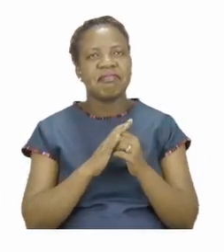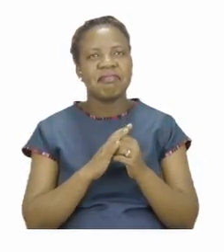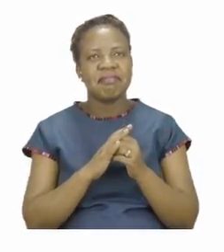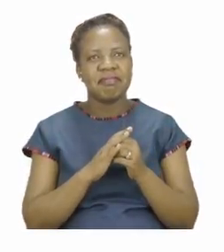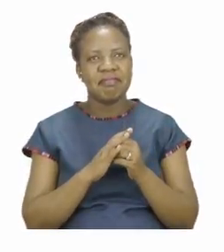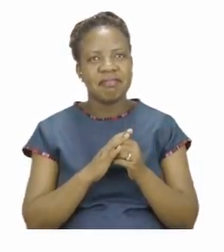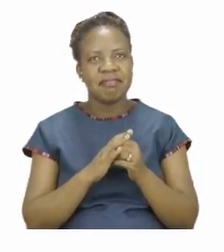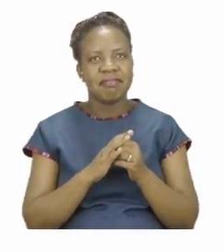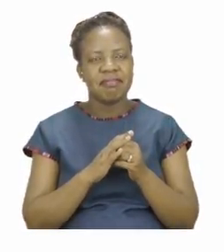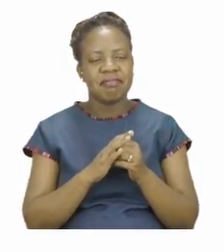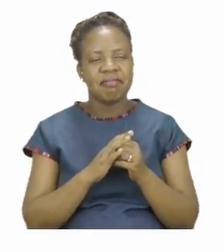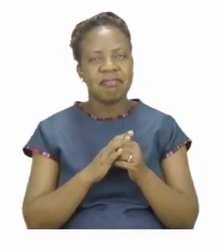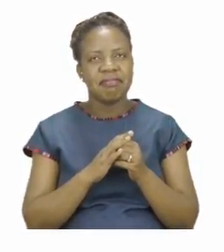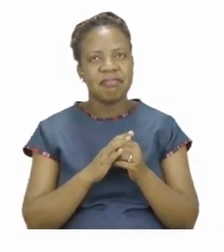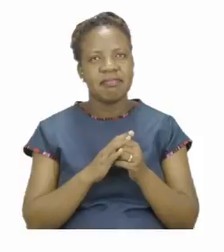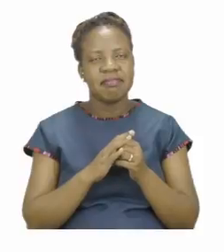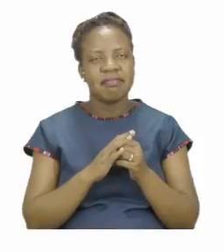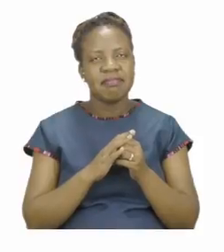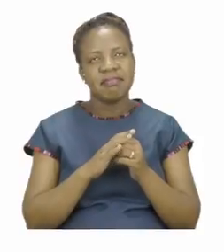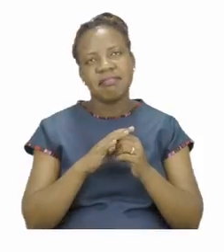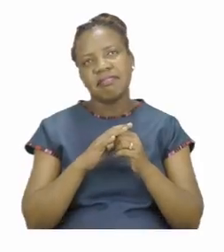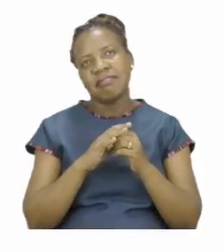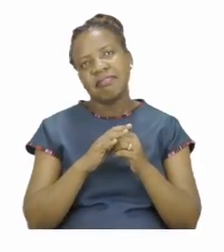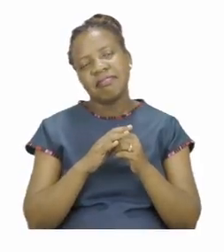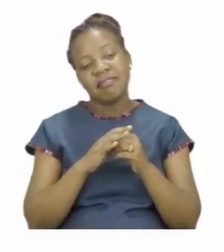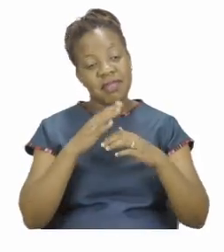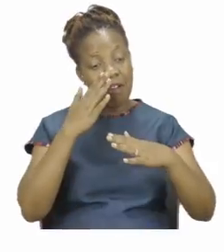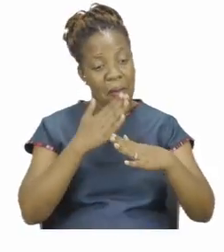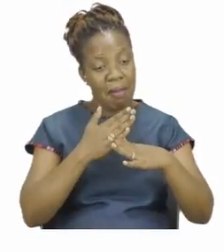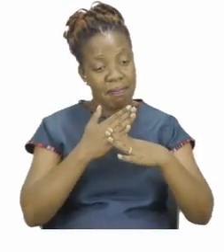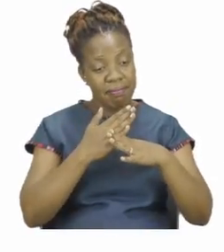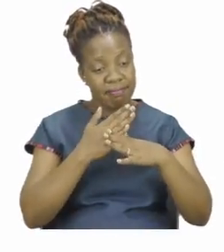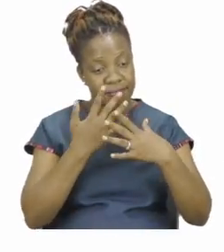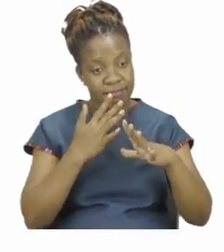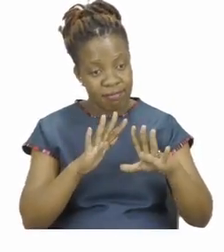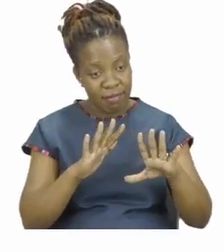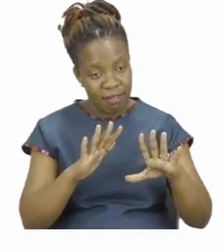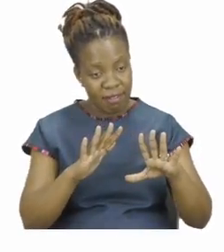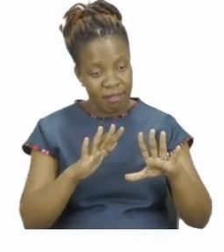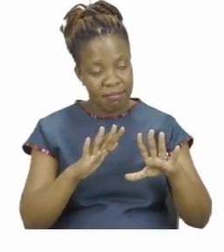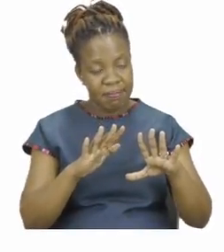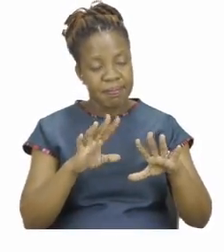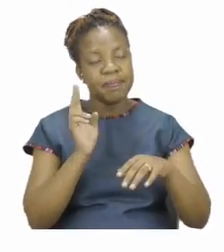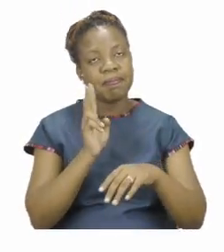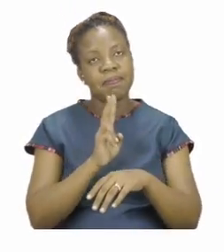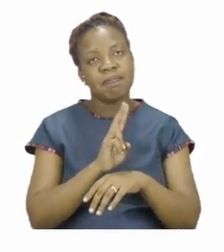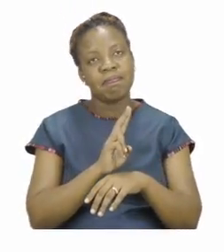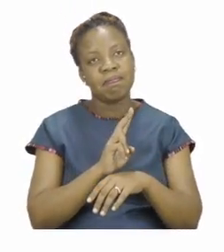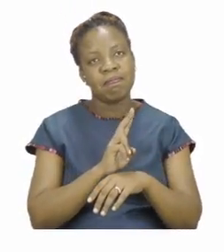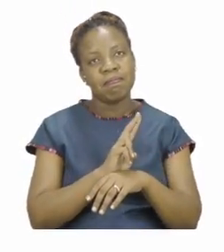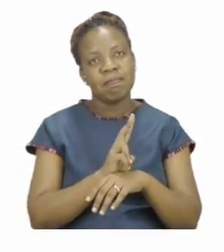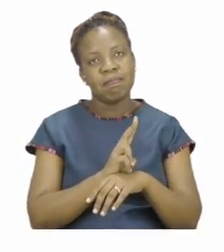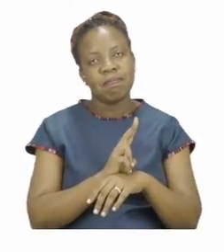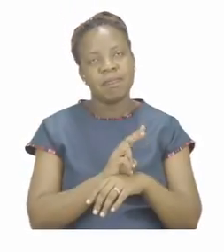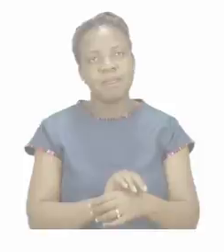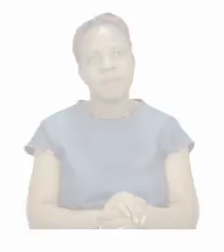making your sentences. And I'll see you when you're done with your work, boys and girls, after the advert break.